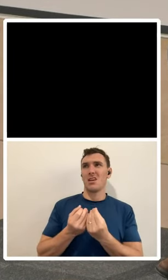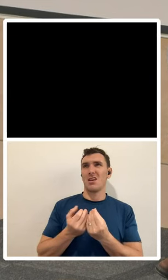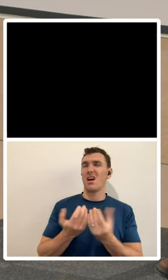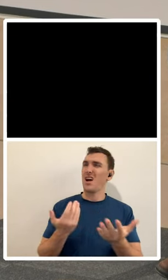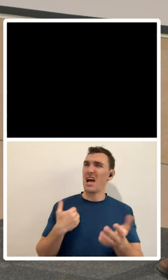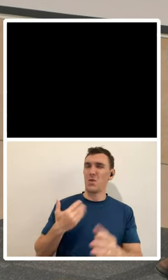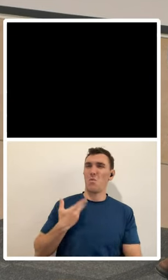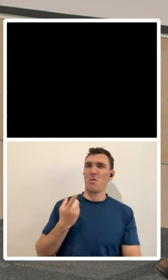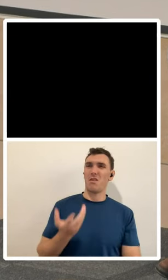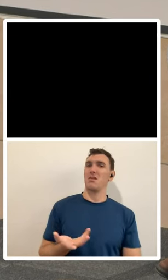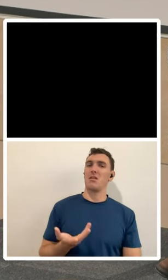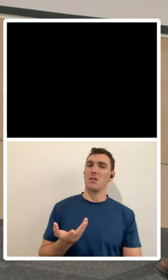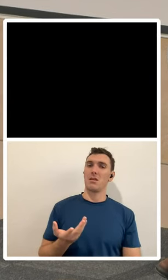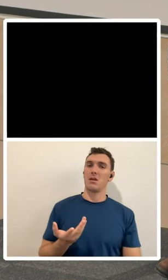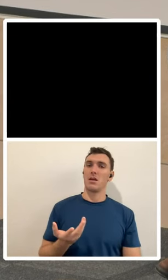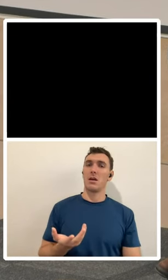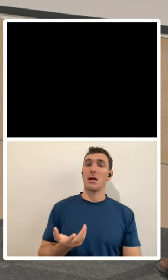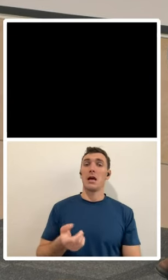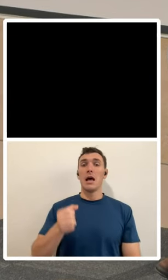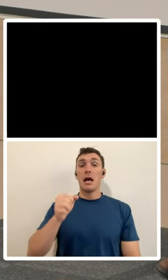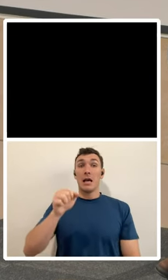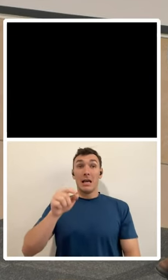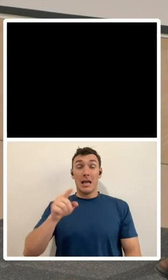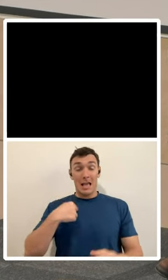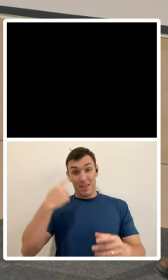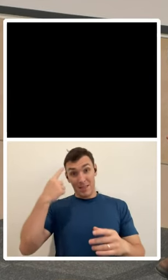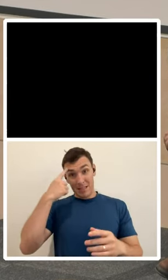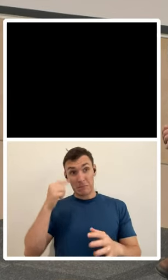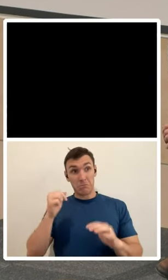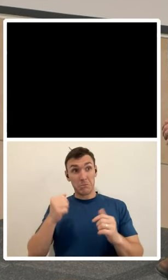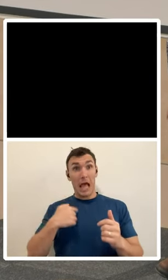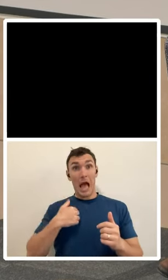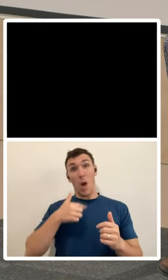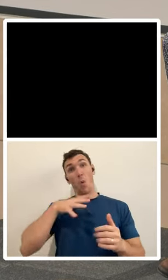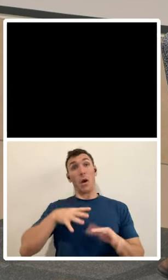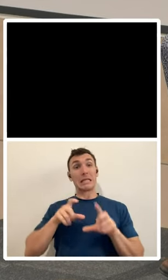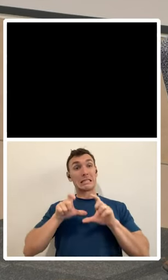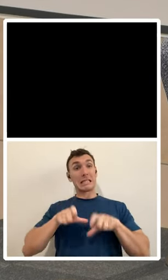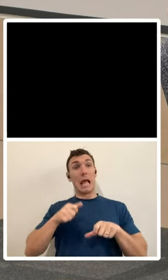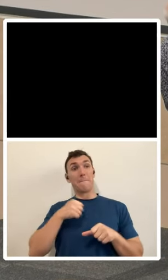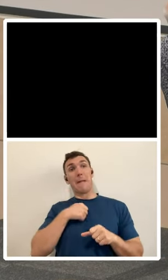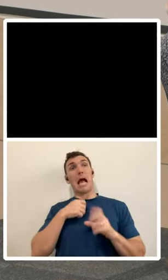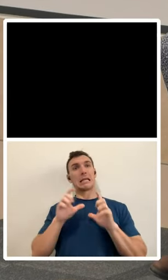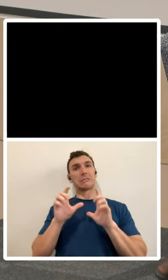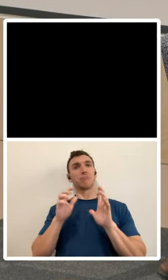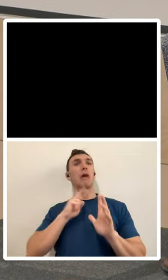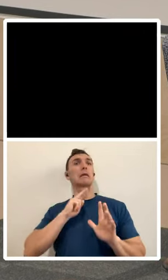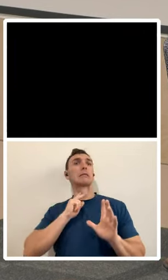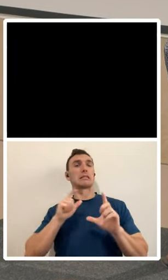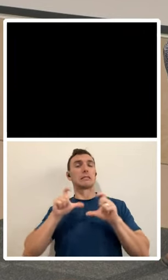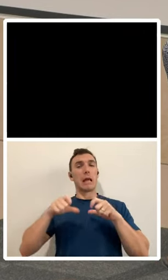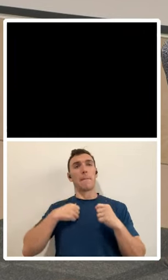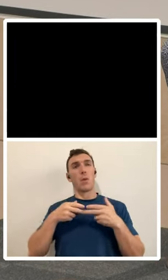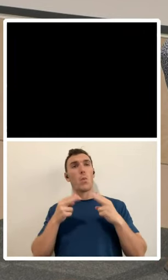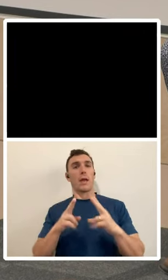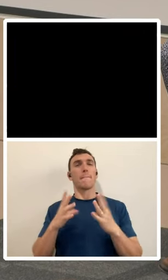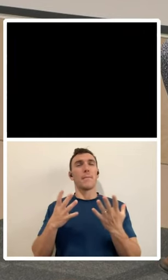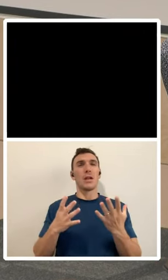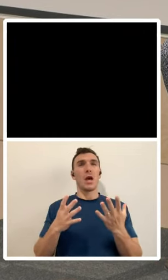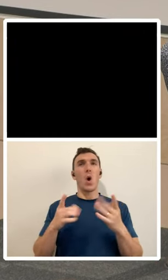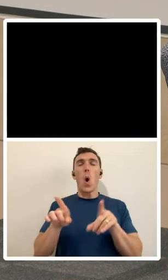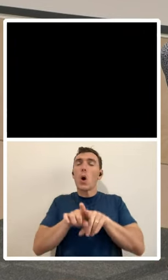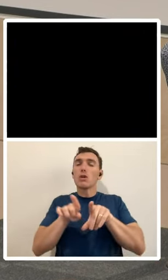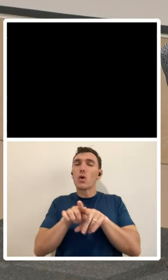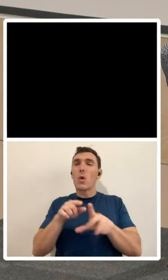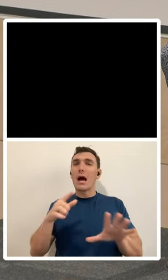divide us excessively. Yeah. Because you know what I envisage happening in the next few years... it's like a big increase in house prices. We're already seeing a big increase